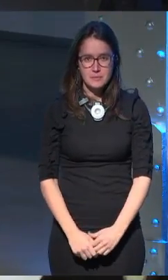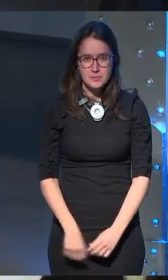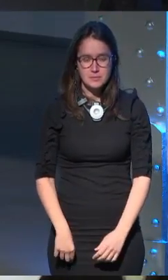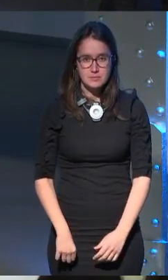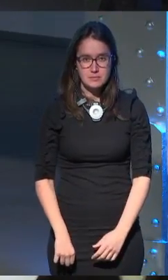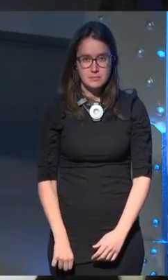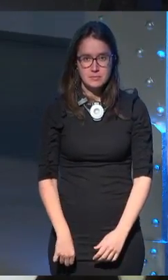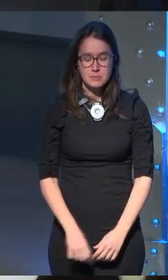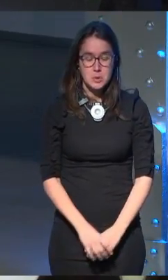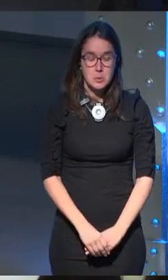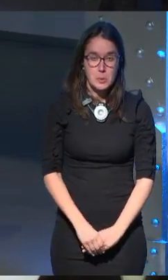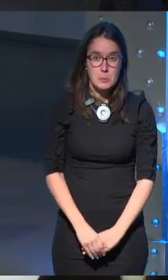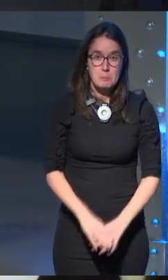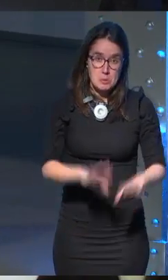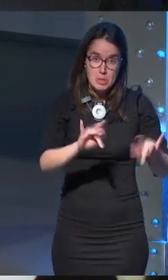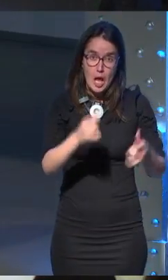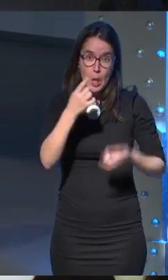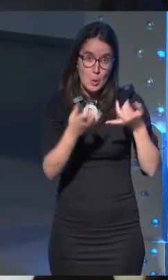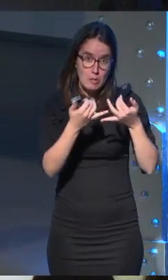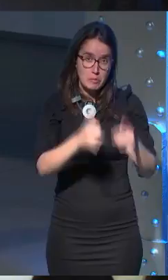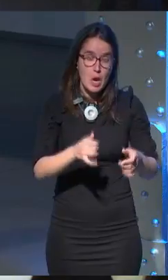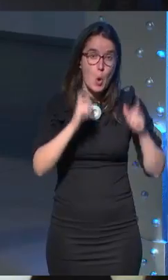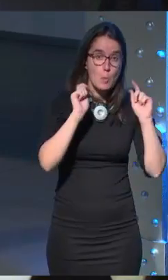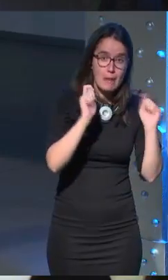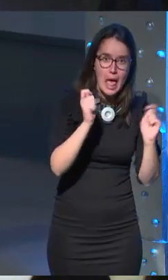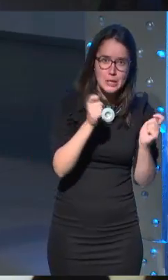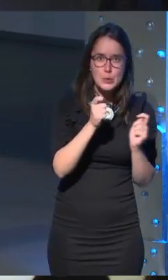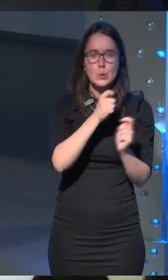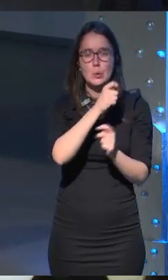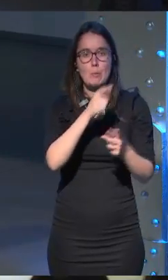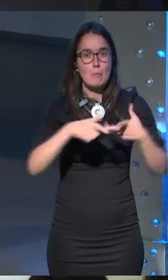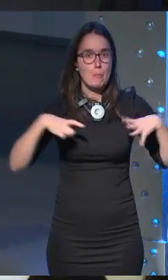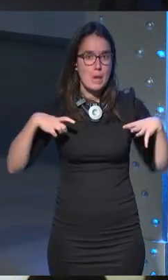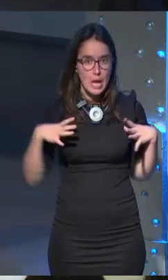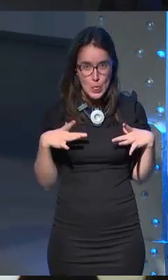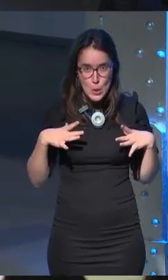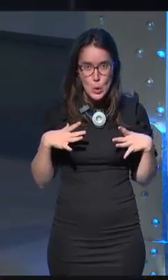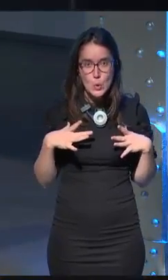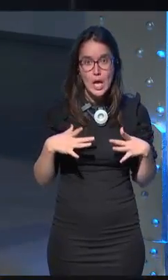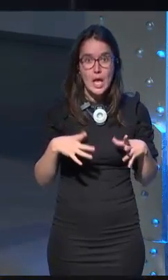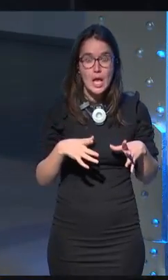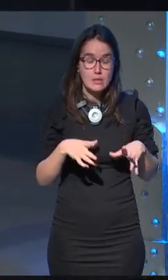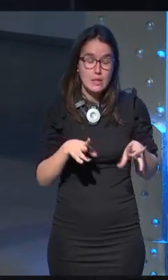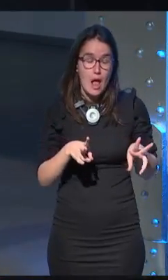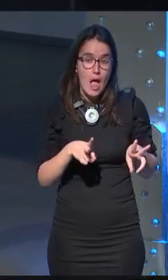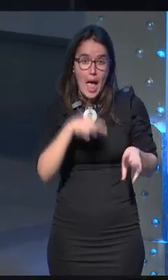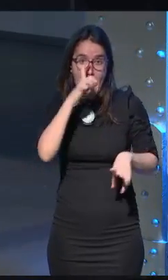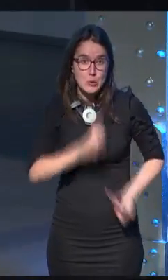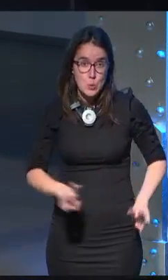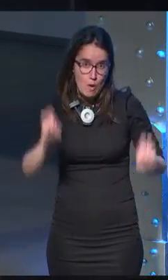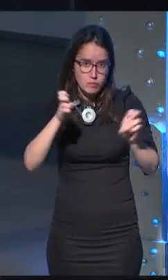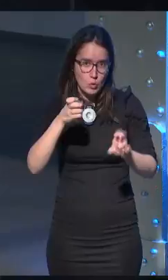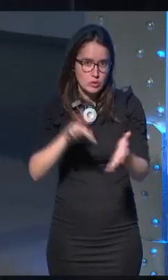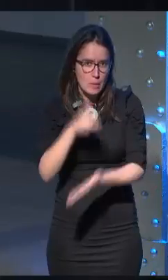We celebrate like different holidays and birthdays. New Year's Eve is a big one because, you know, it's an international space station